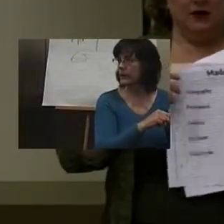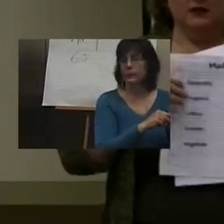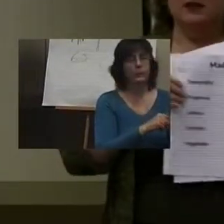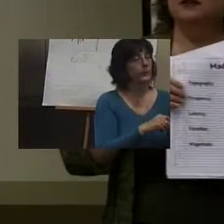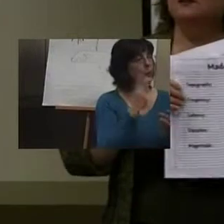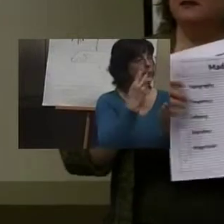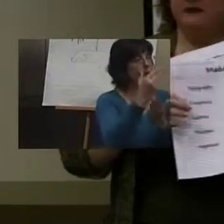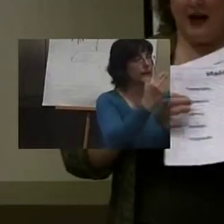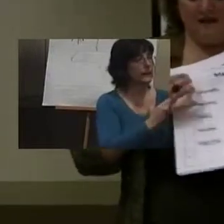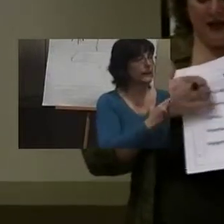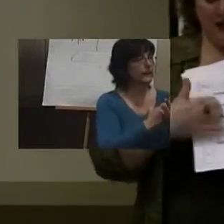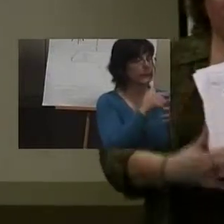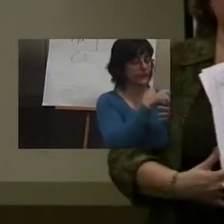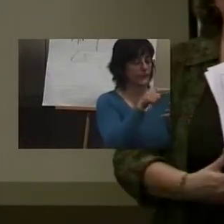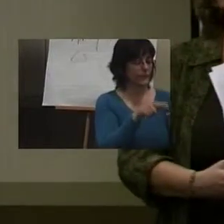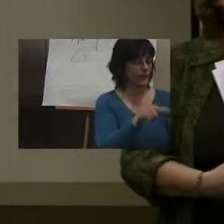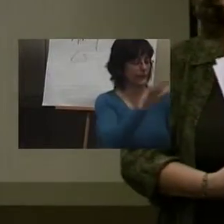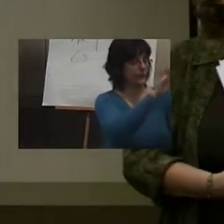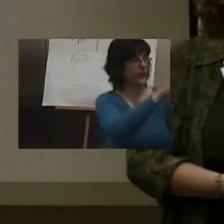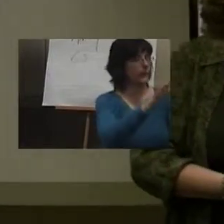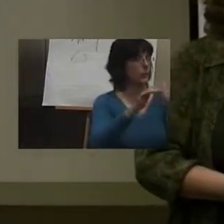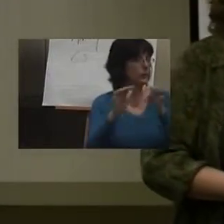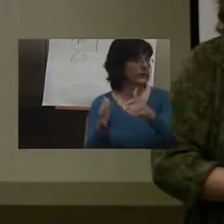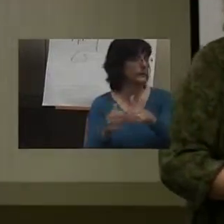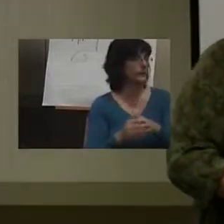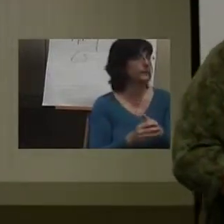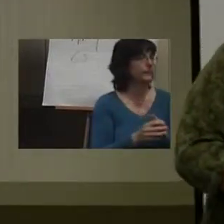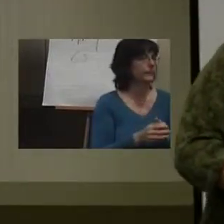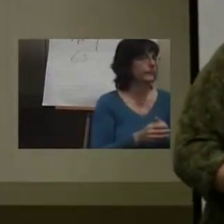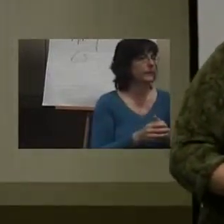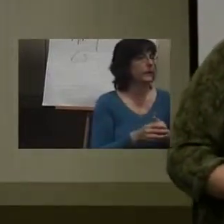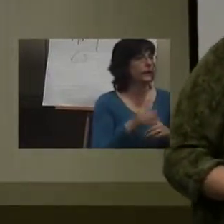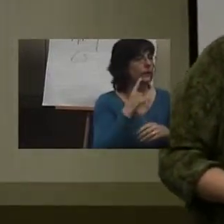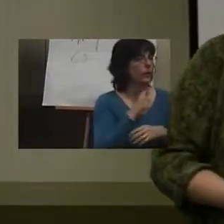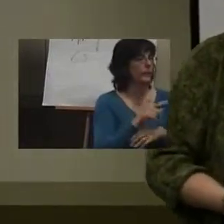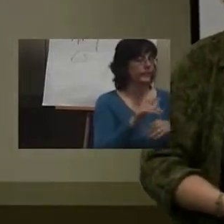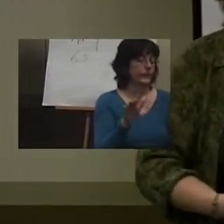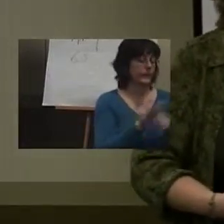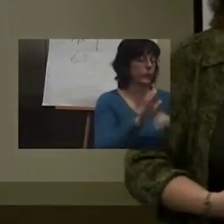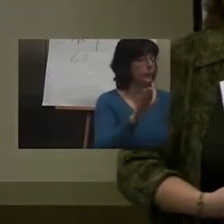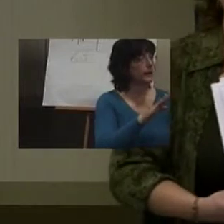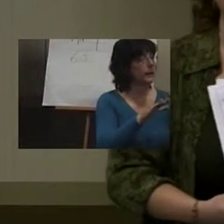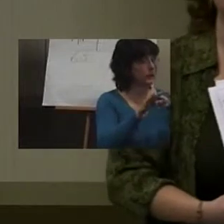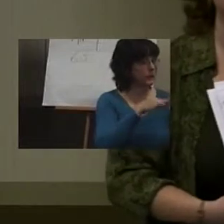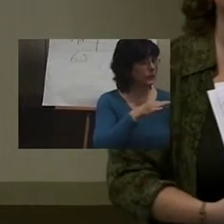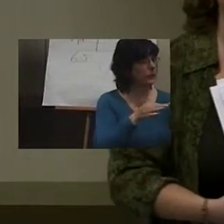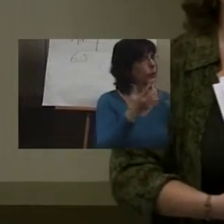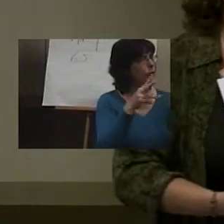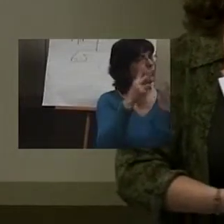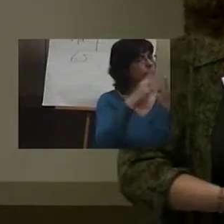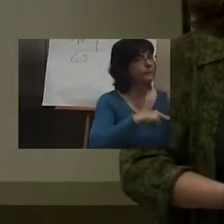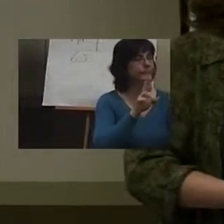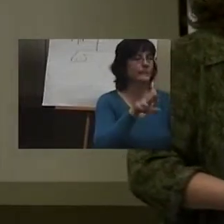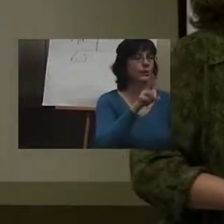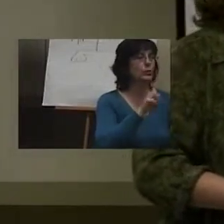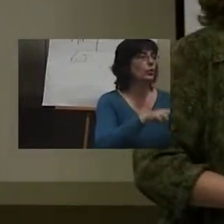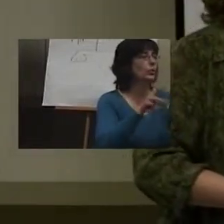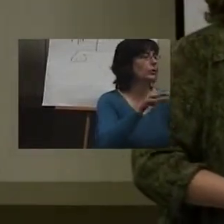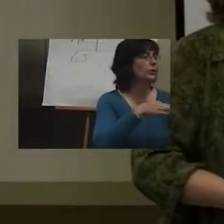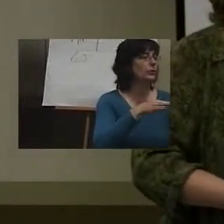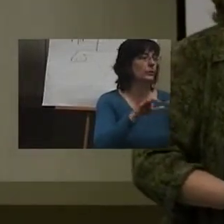You have a list of the 5 categories from a complete behavior definition. What you've read is a typical description